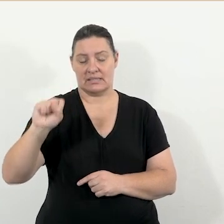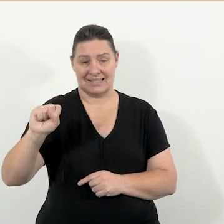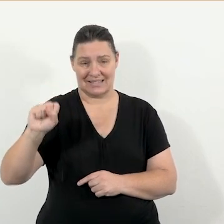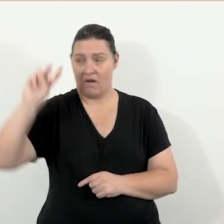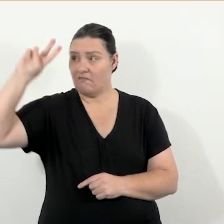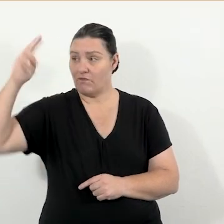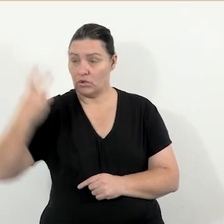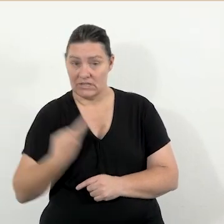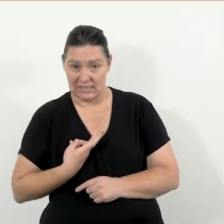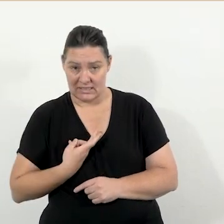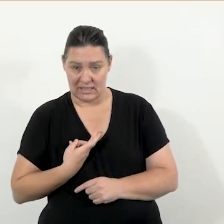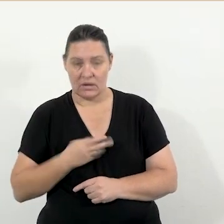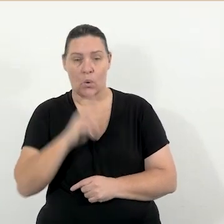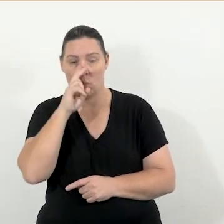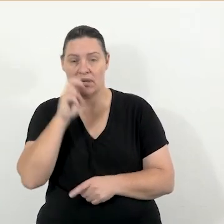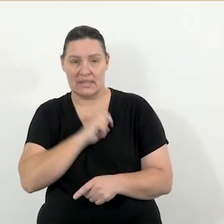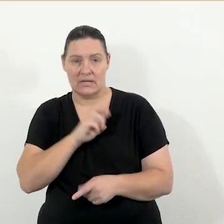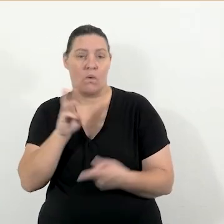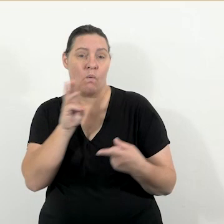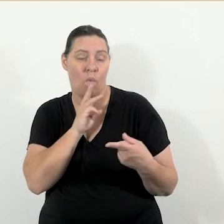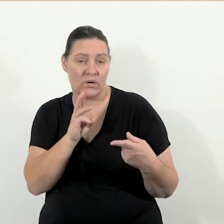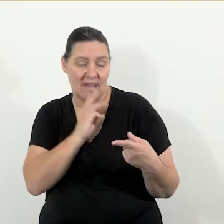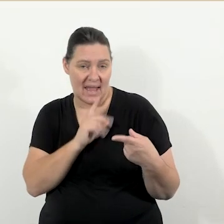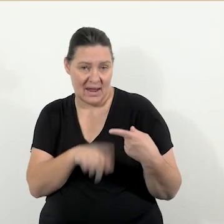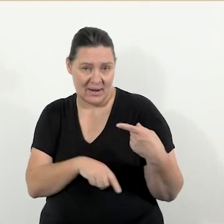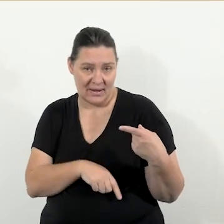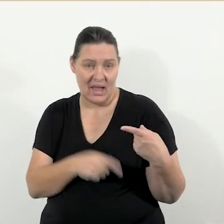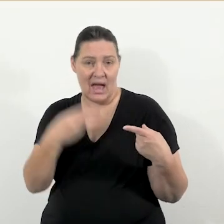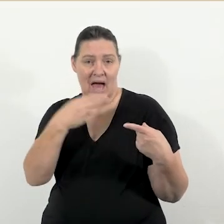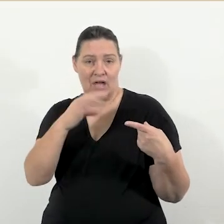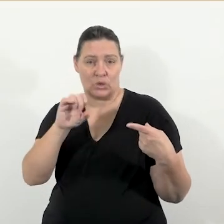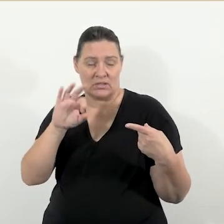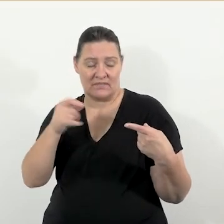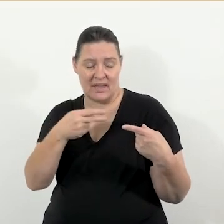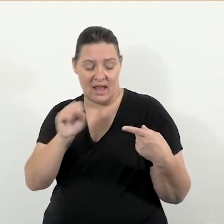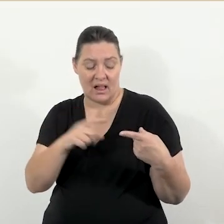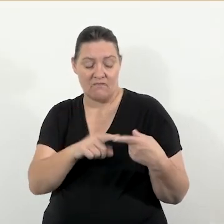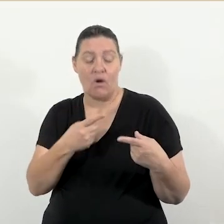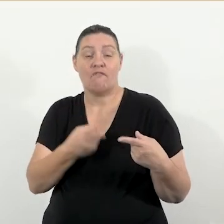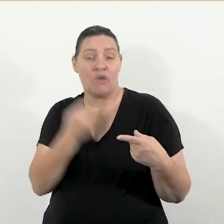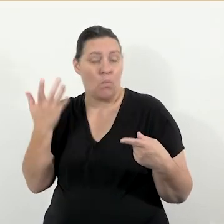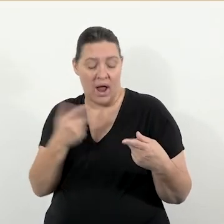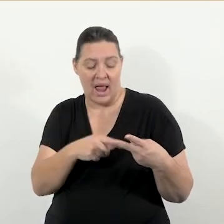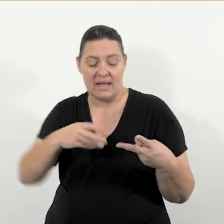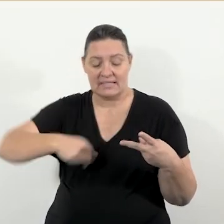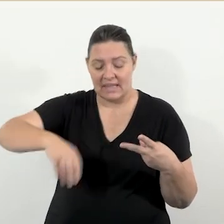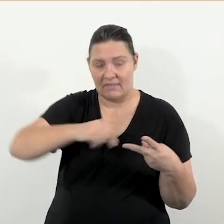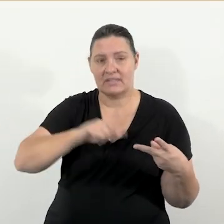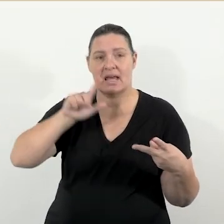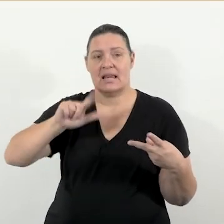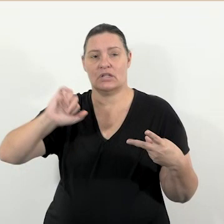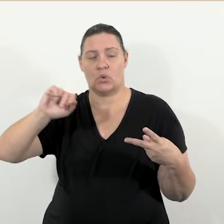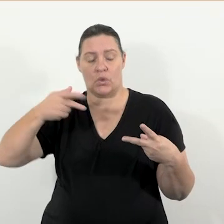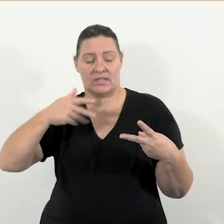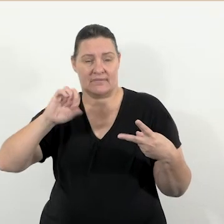Remember, photosynthesis, we need water, which is the hydrosphere, from the soil, which is the